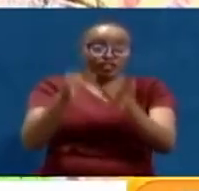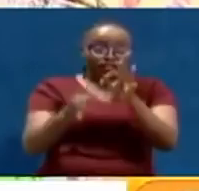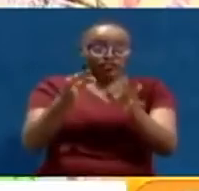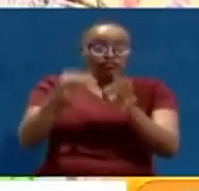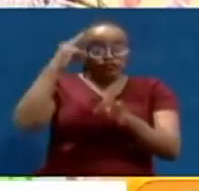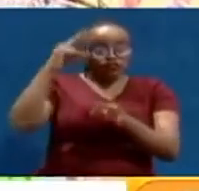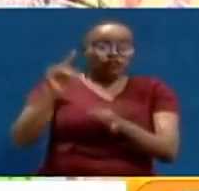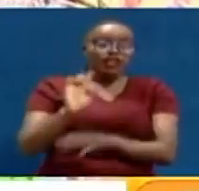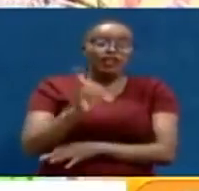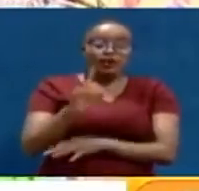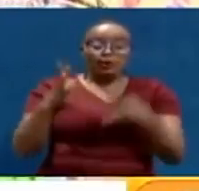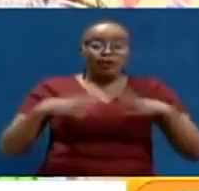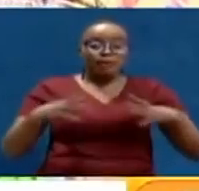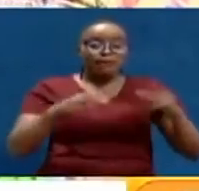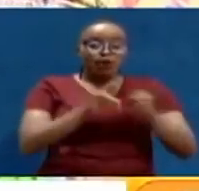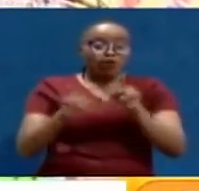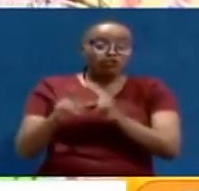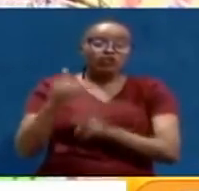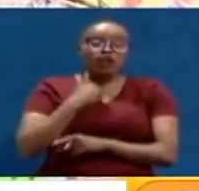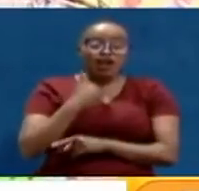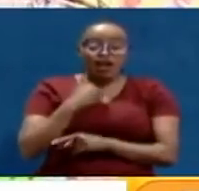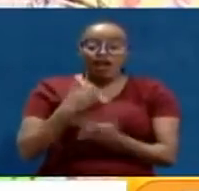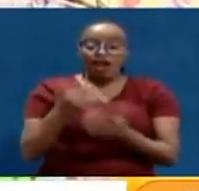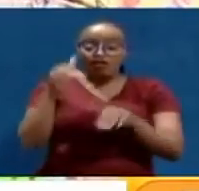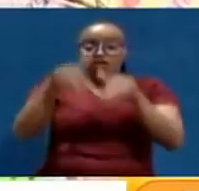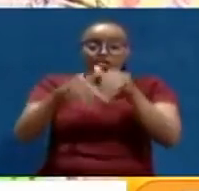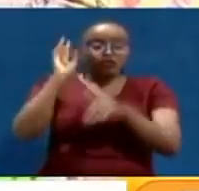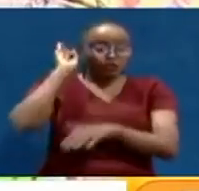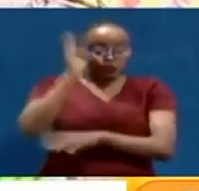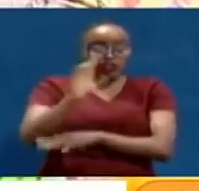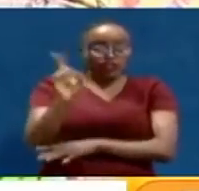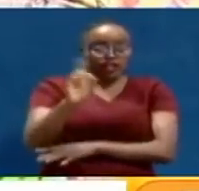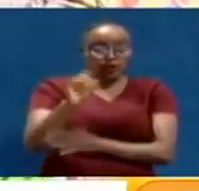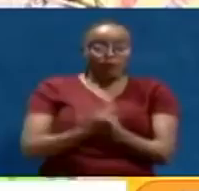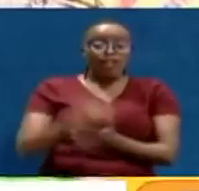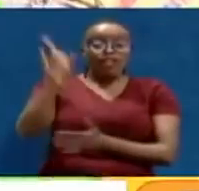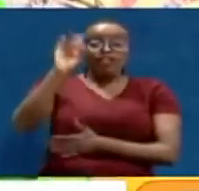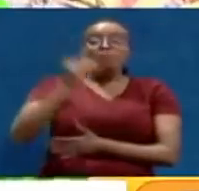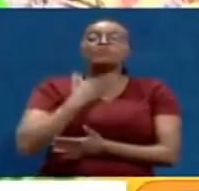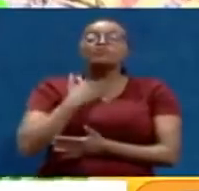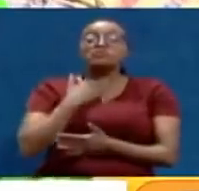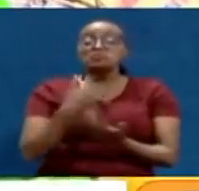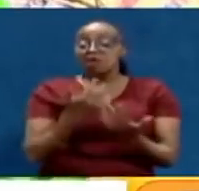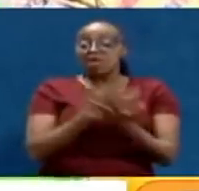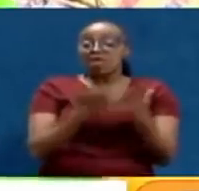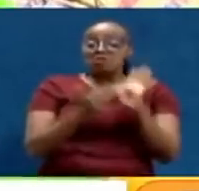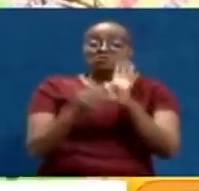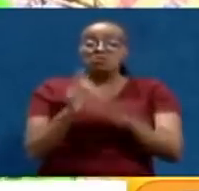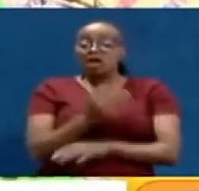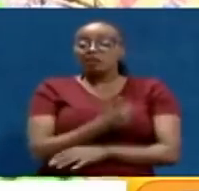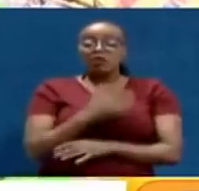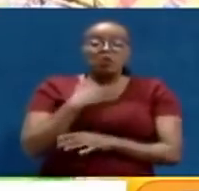of the citizens of Nairobi, and we are going to have a by-election in Nairobi. Nairobi, we don't want sideshows. We don't